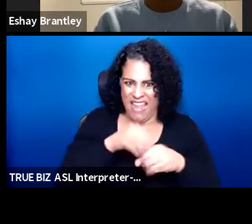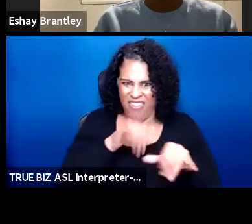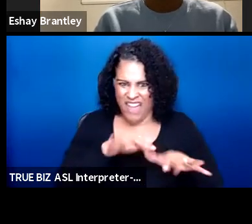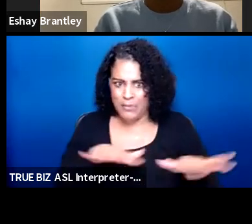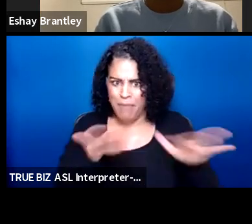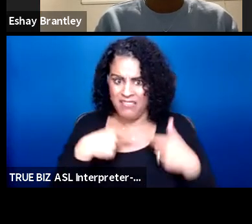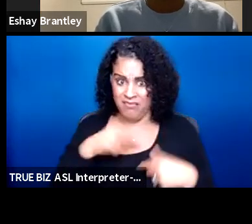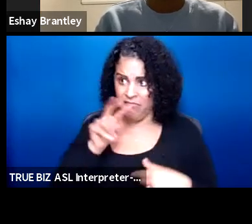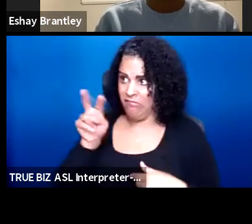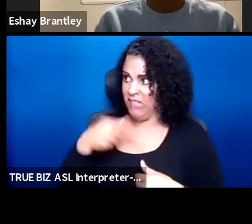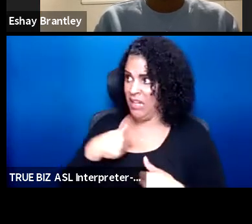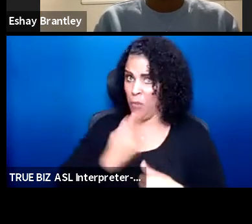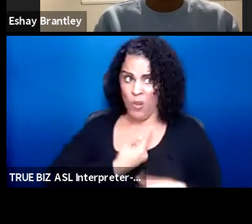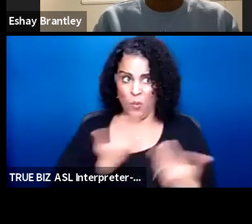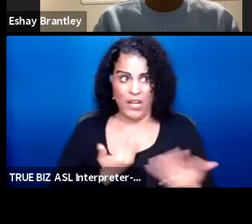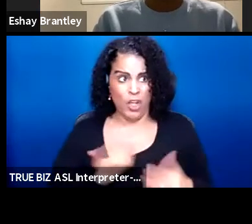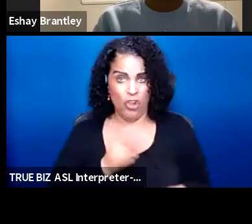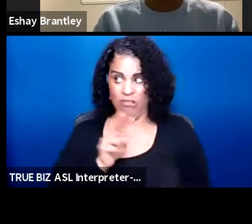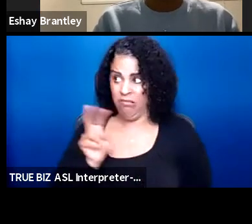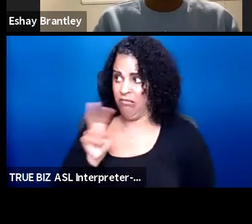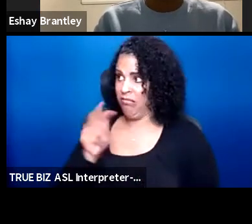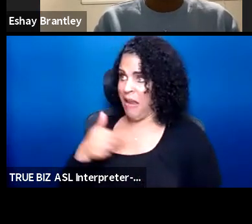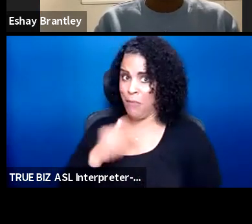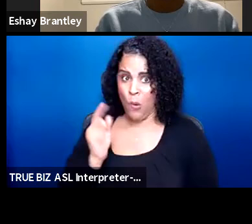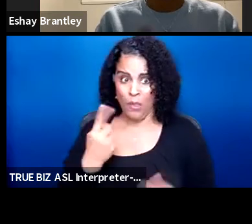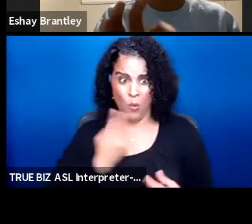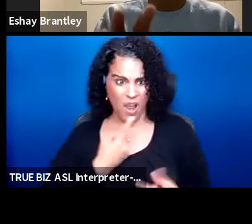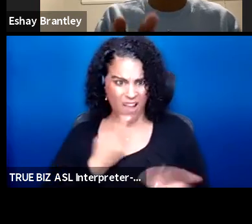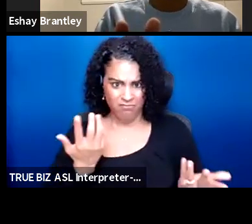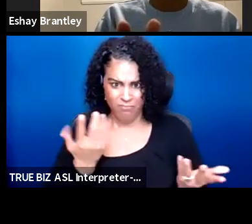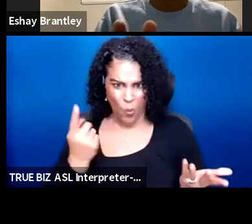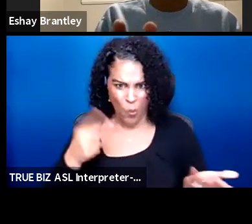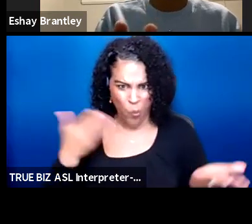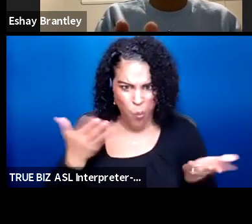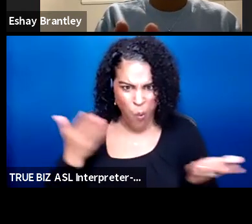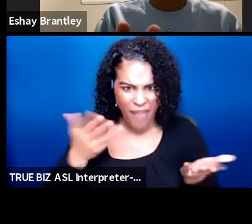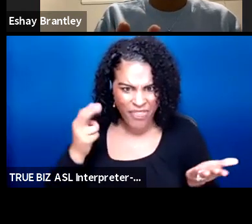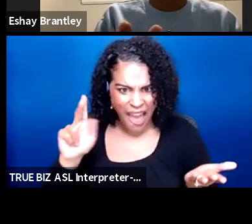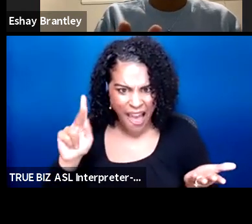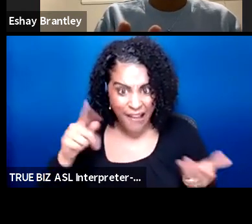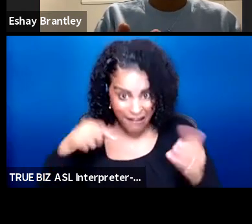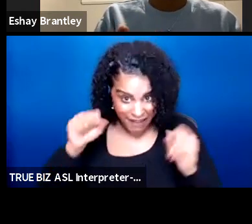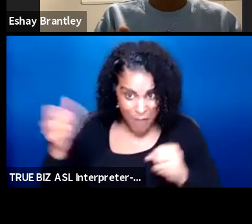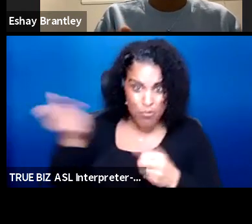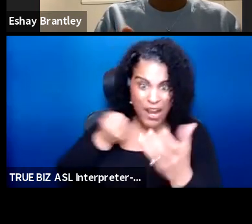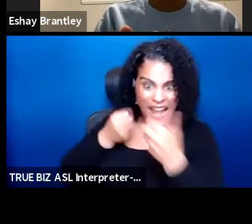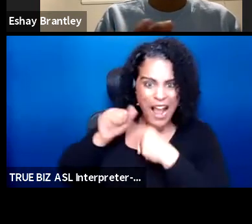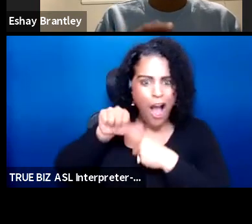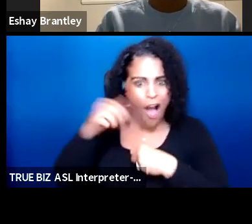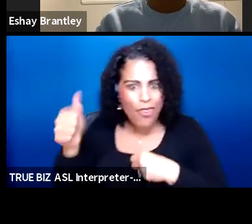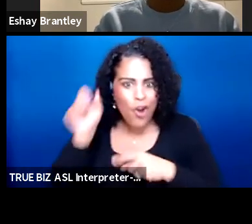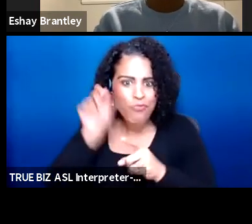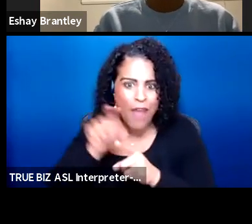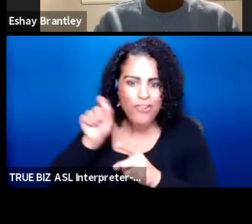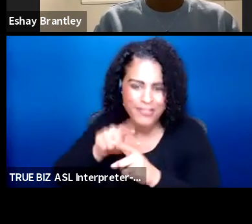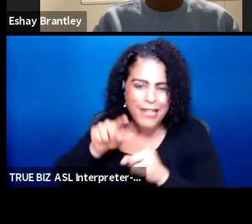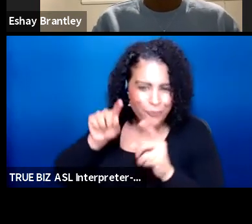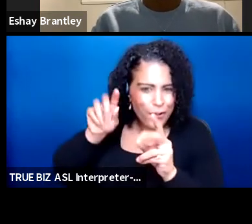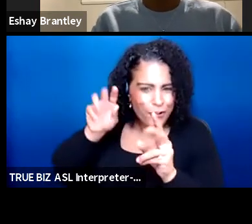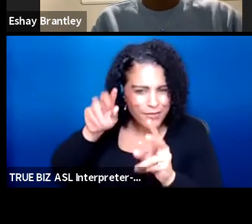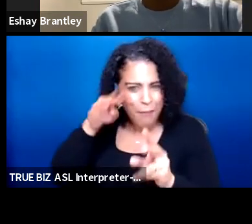like, okay, am I the only one here? And if I'm the only one, and what the heck, you know, can I bring in other brothers and sisters and friends to come in and